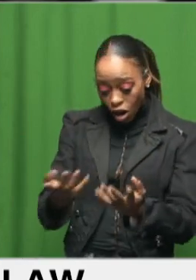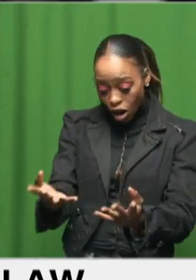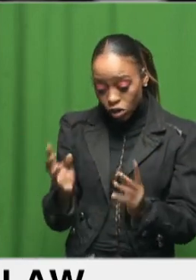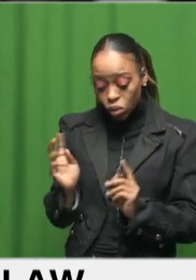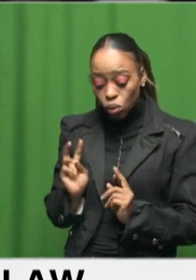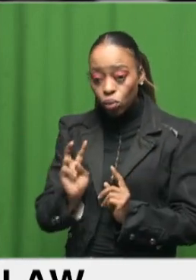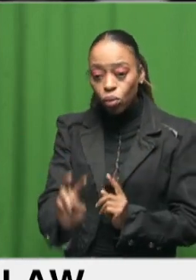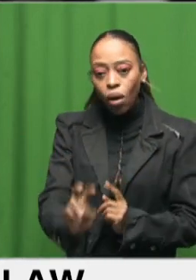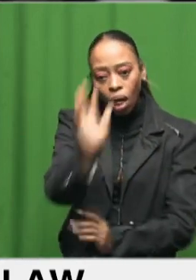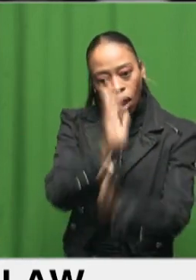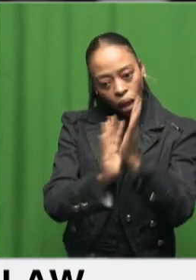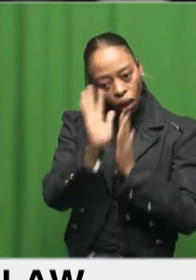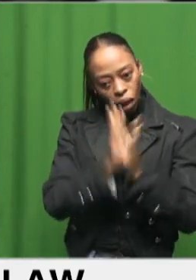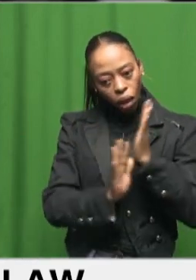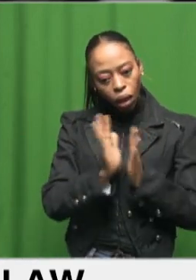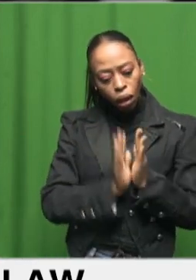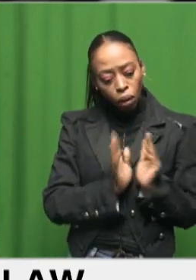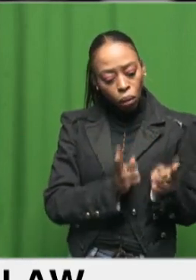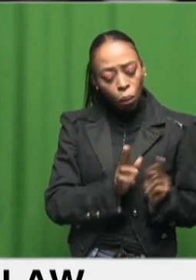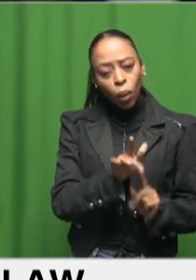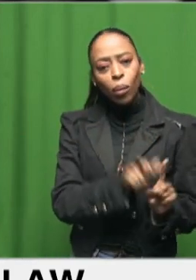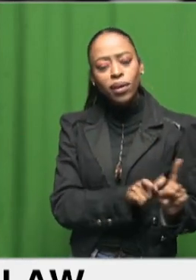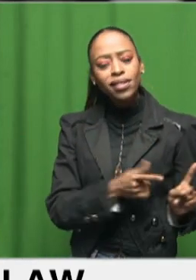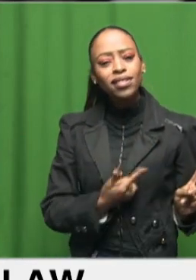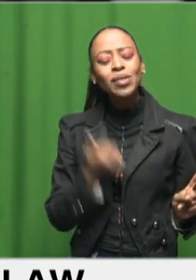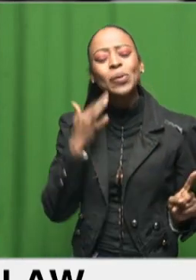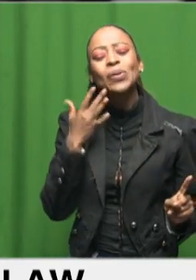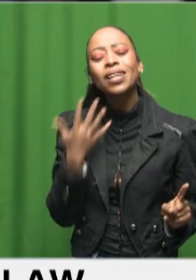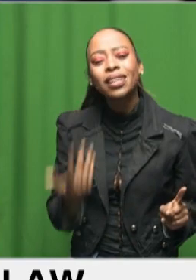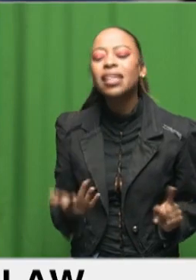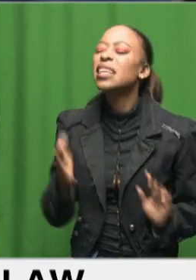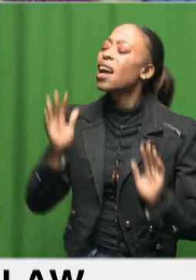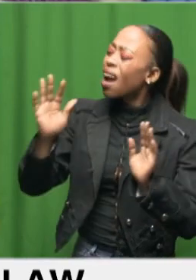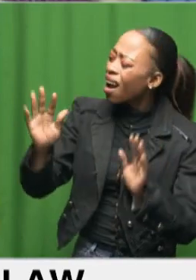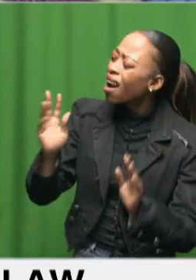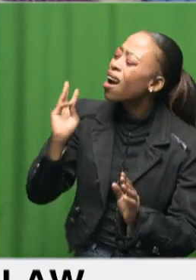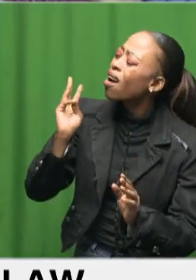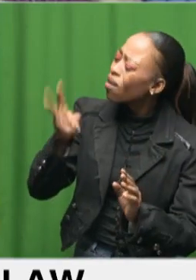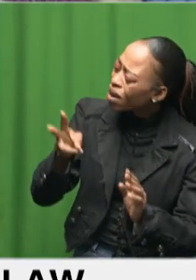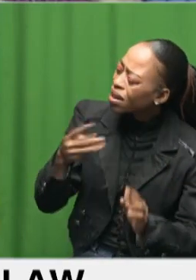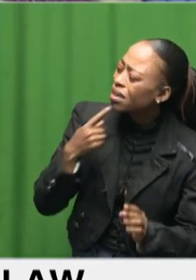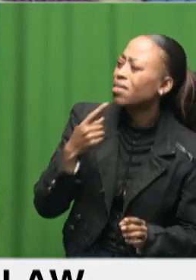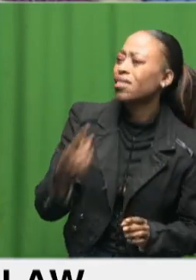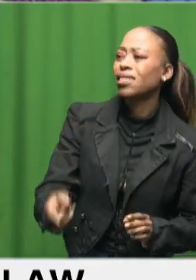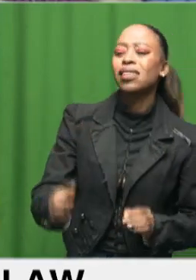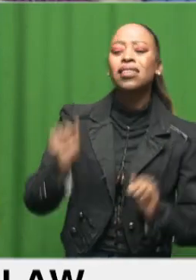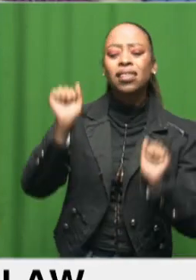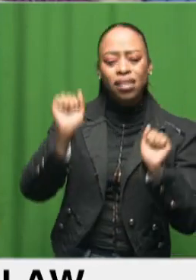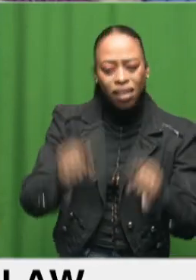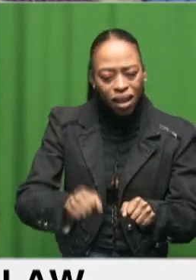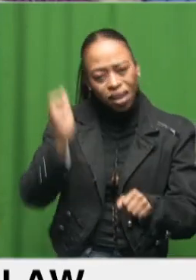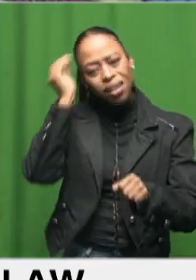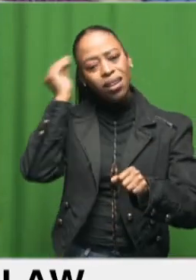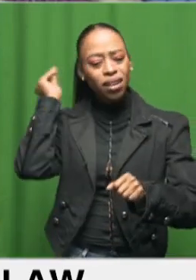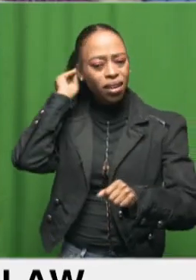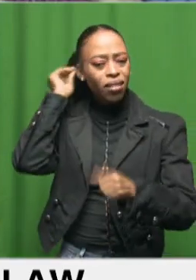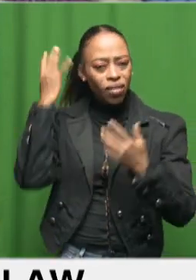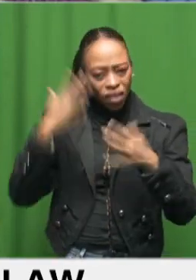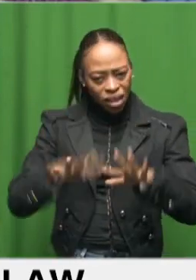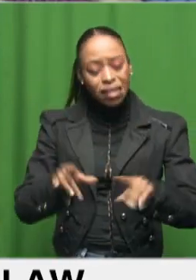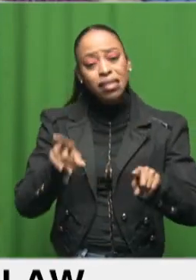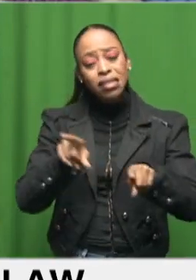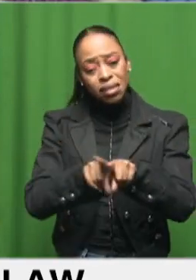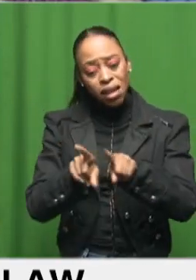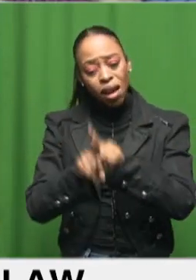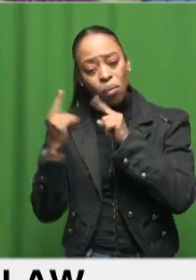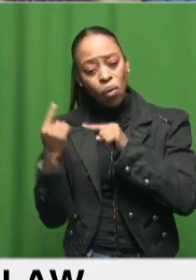where we listen to the ordinary South African? That's on what the I was street? coming to, and say point taken, and that has been acknowledged. Even when we came here, we